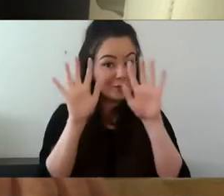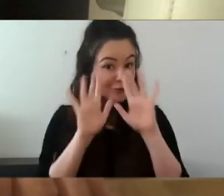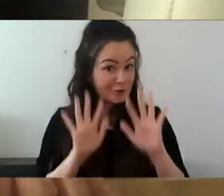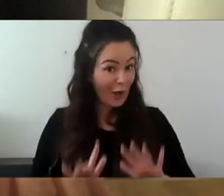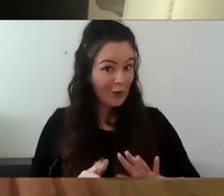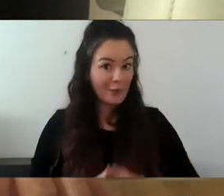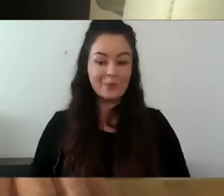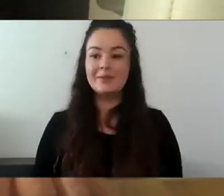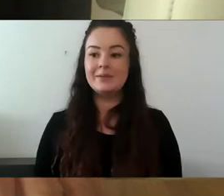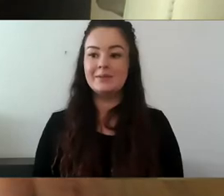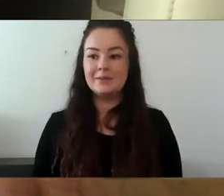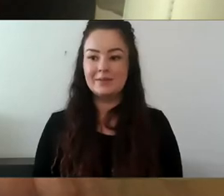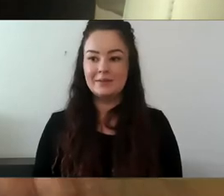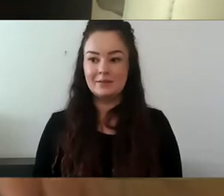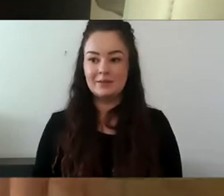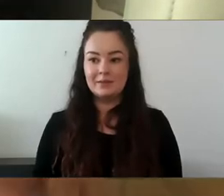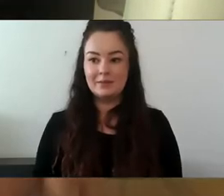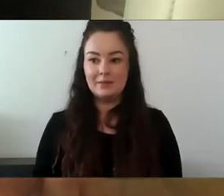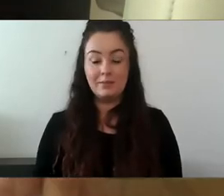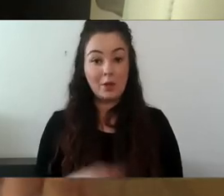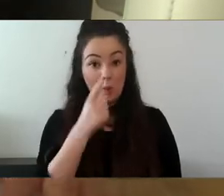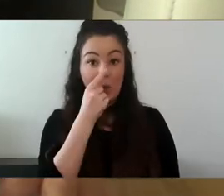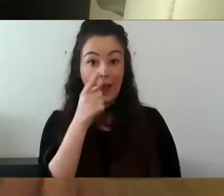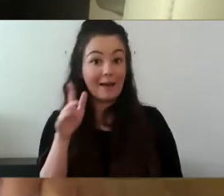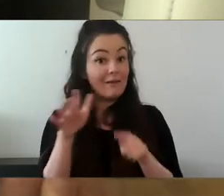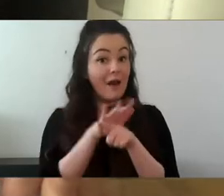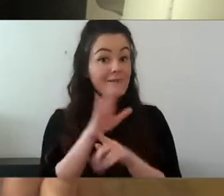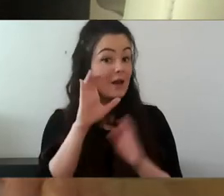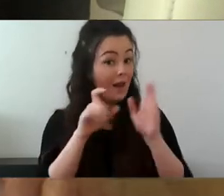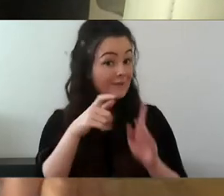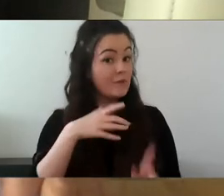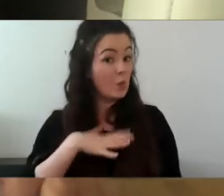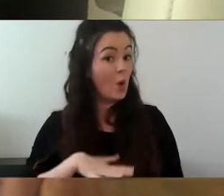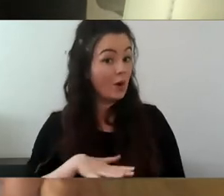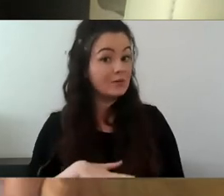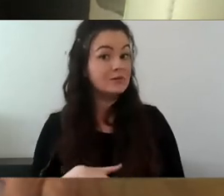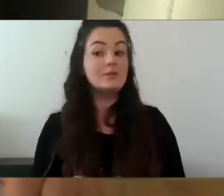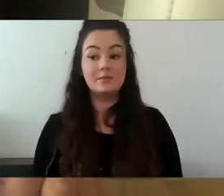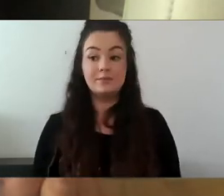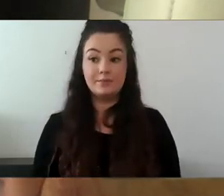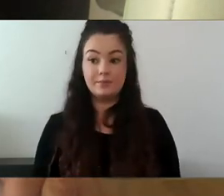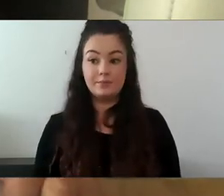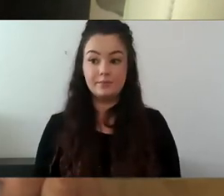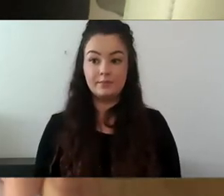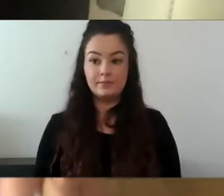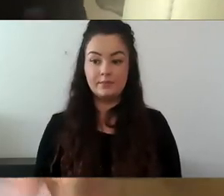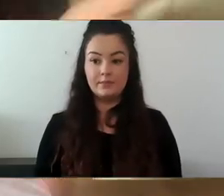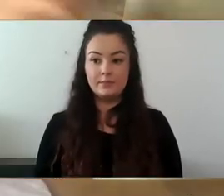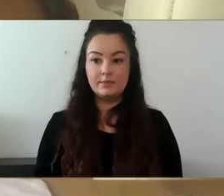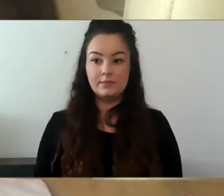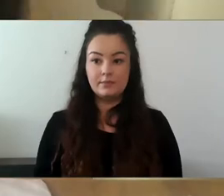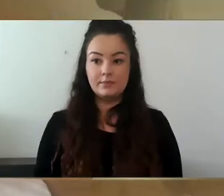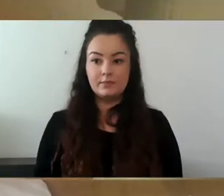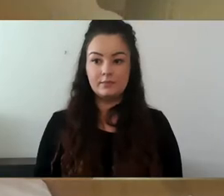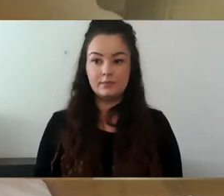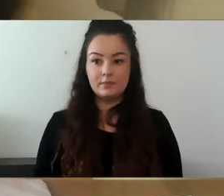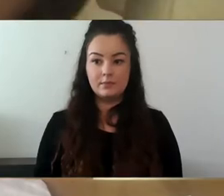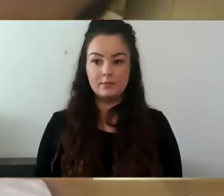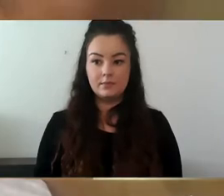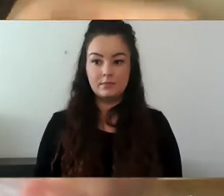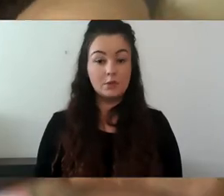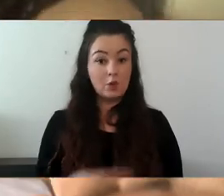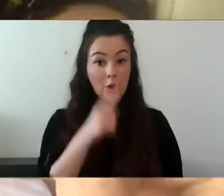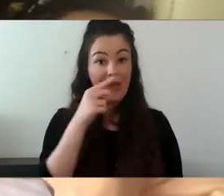snow. But if you want that to be in colour, then that's absolutely fine. Two. So